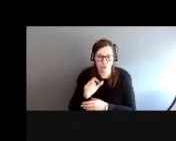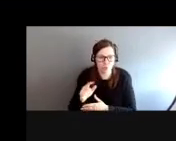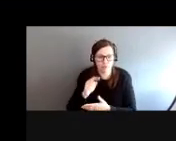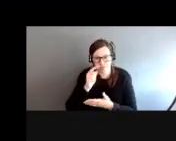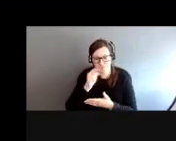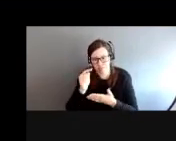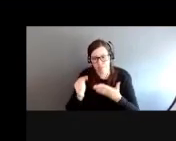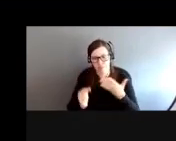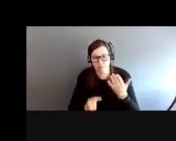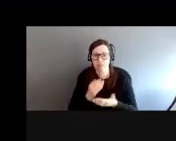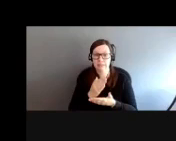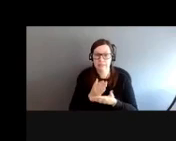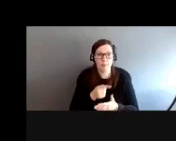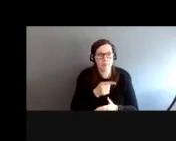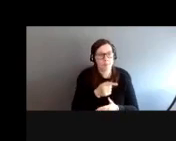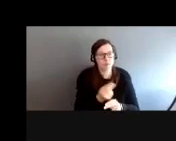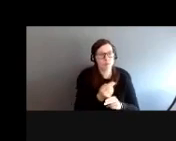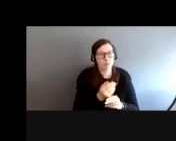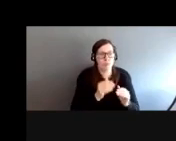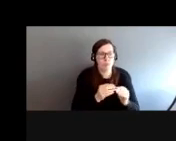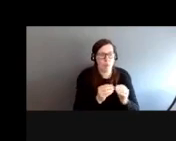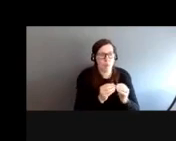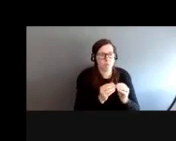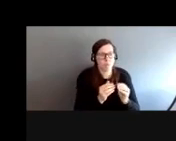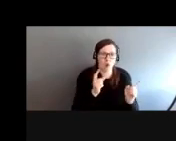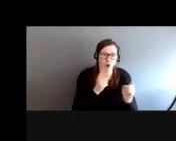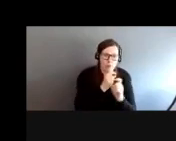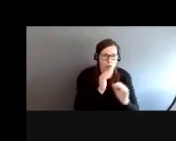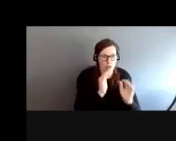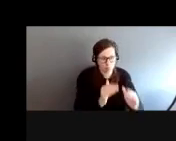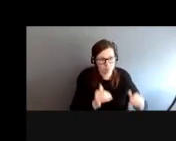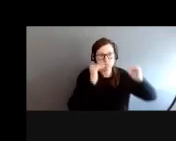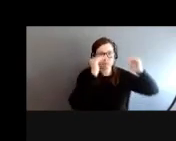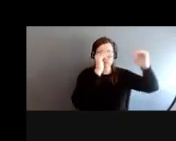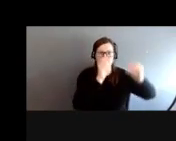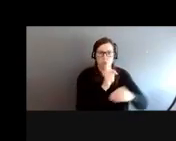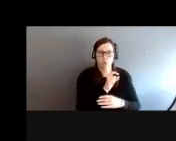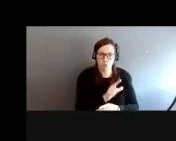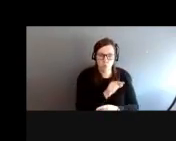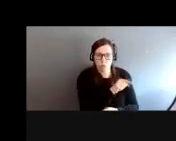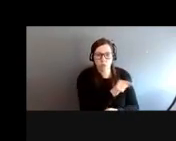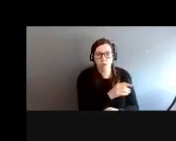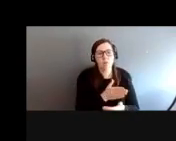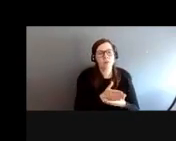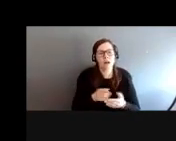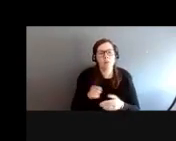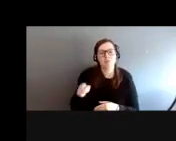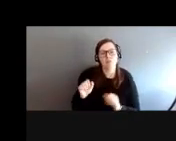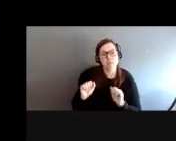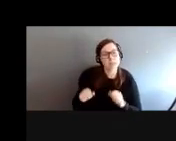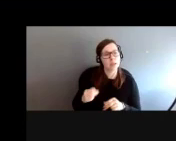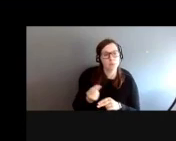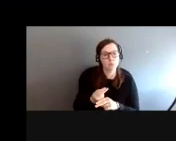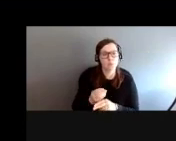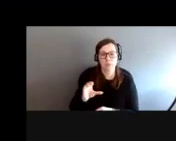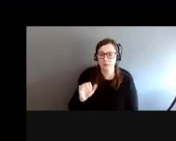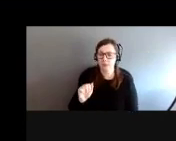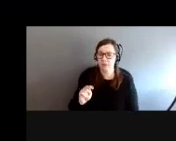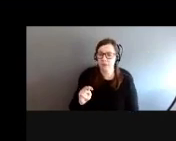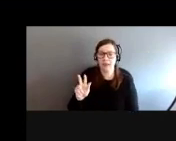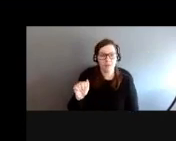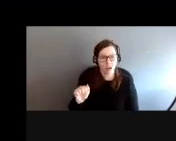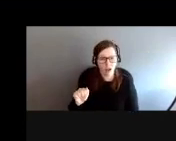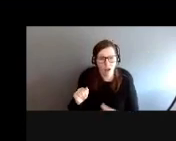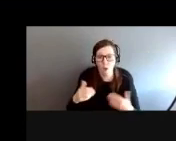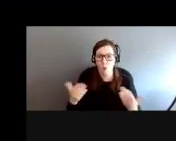storyboarding. Canva seems to have some templates that you will be able to use, but also just simple things like slides. I think Maxine mentioned that she lays it